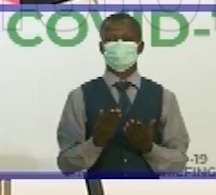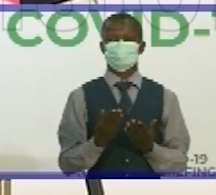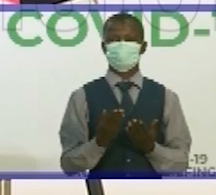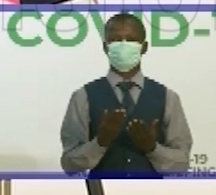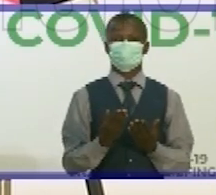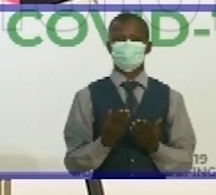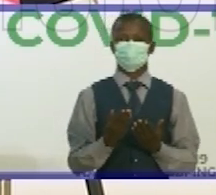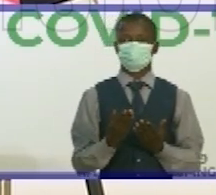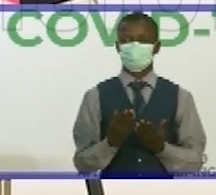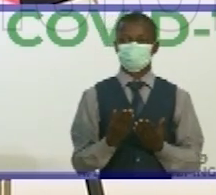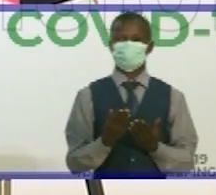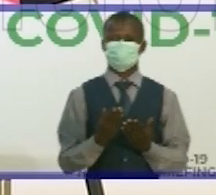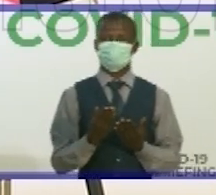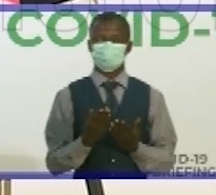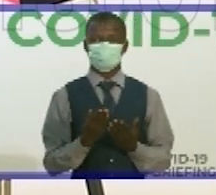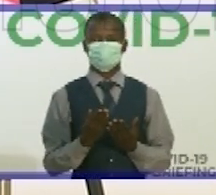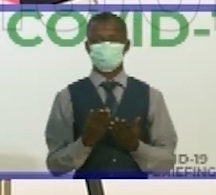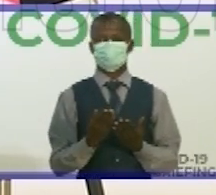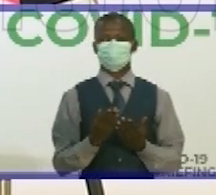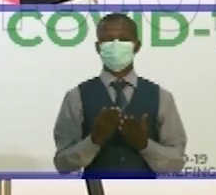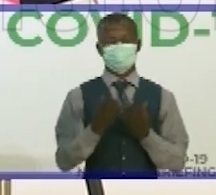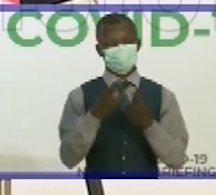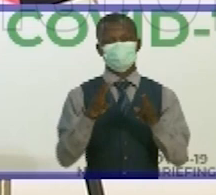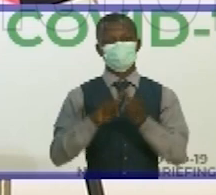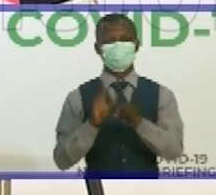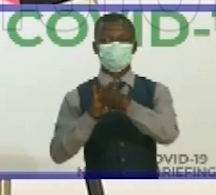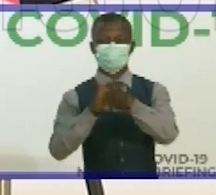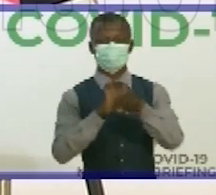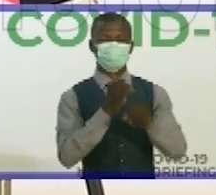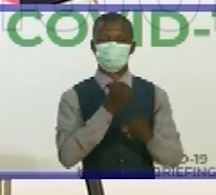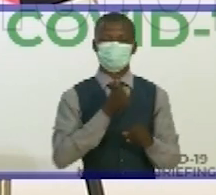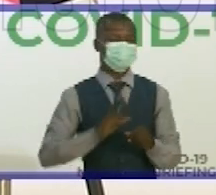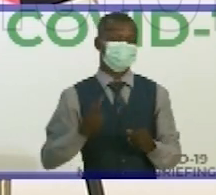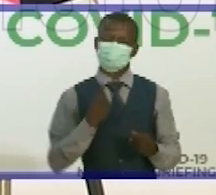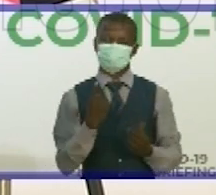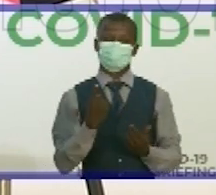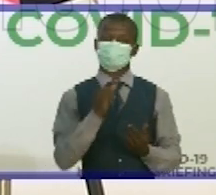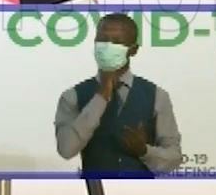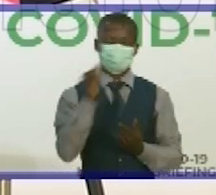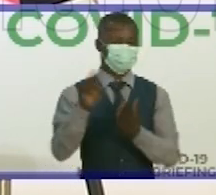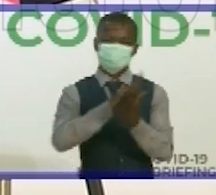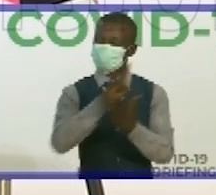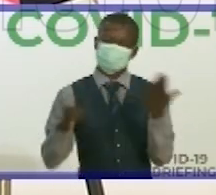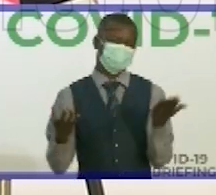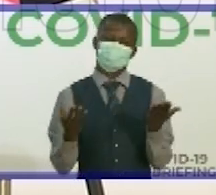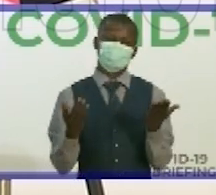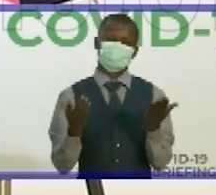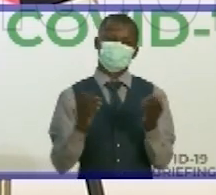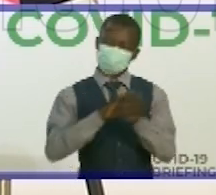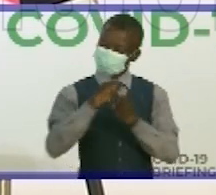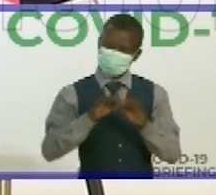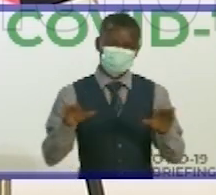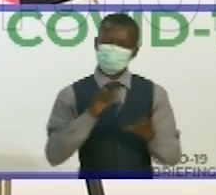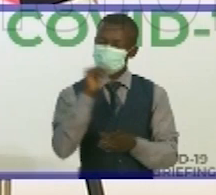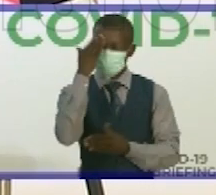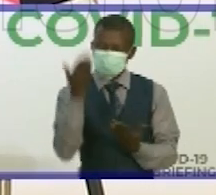It's ready to infect anybody. It's certainly not a virus that discriminates. It doesn't know whether you are